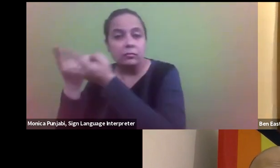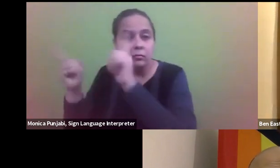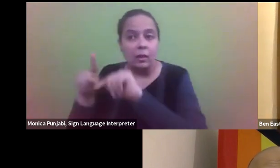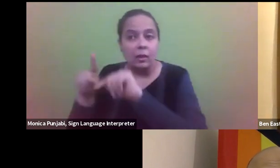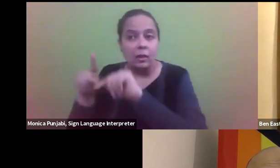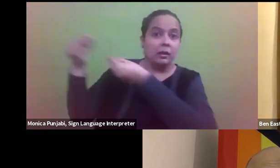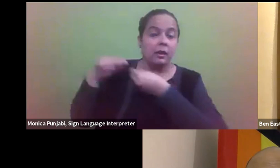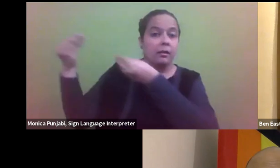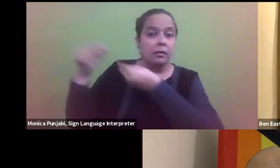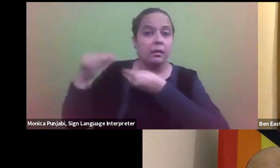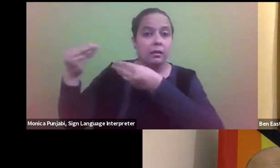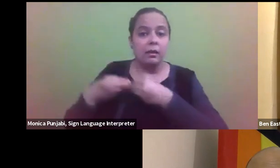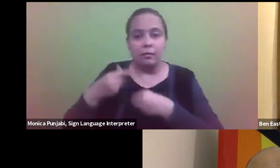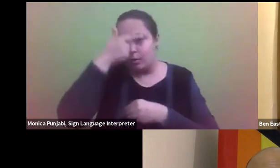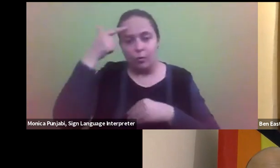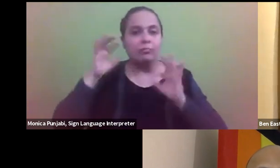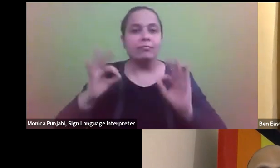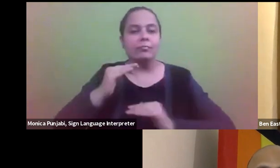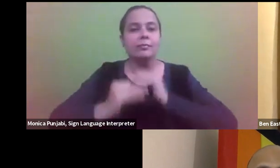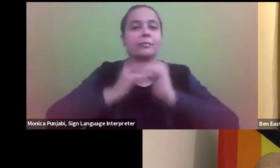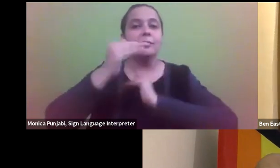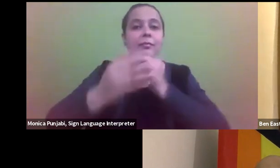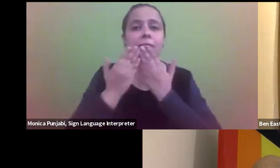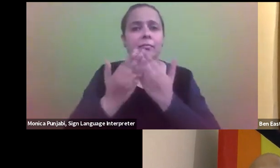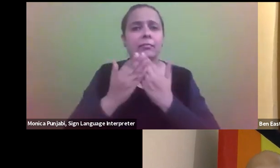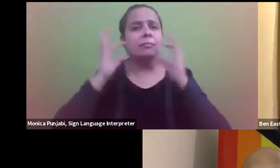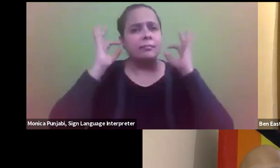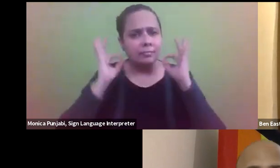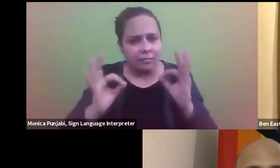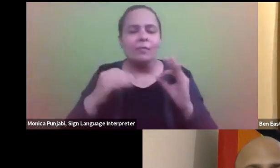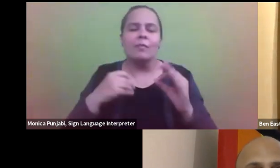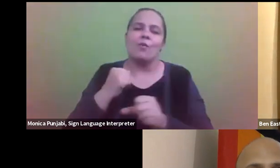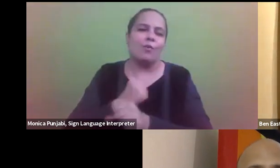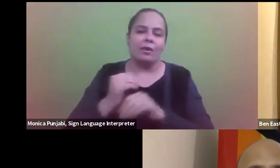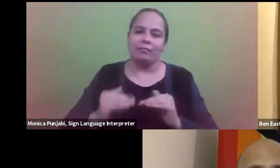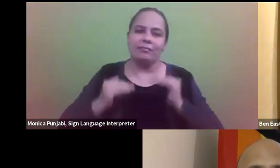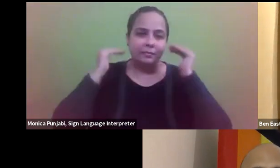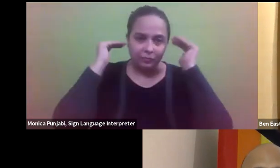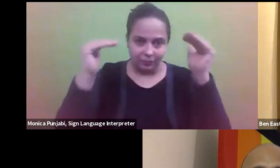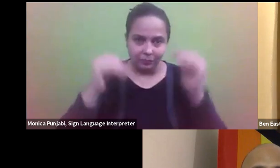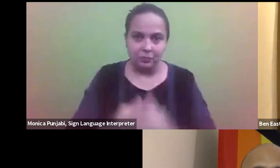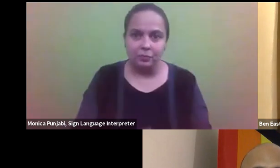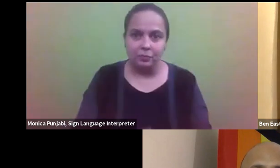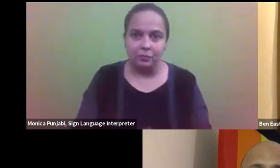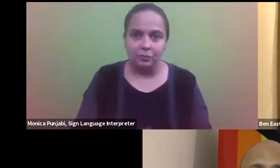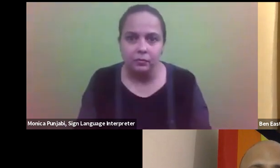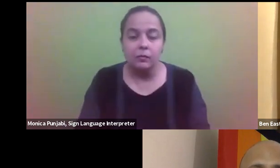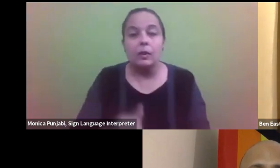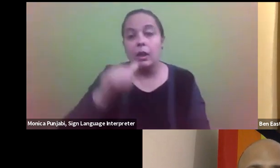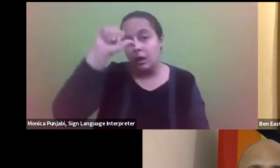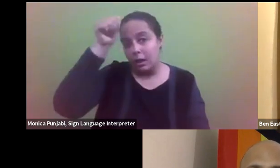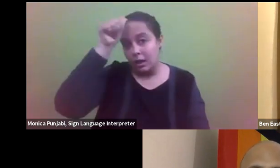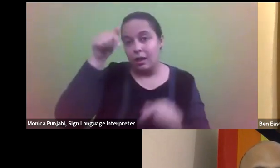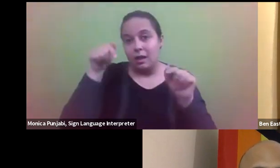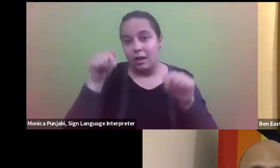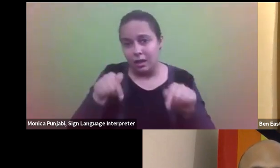Suraj. And uh, to understand what Suraj is saying, we must also take a close look at what India is. It is a very diverse